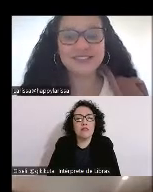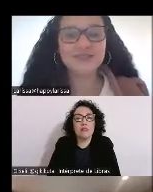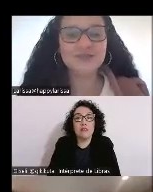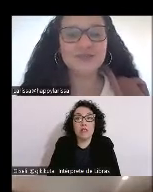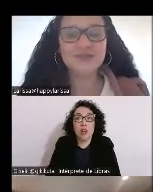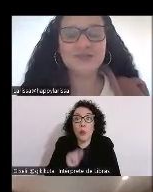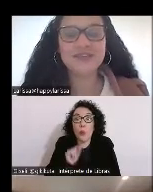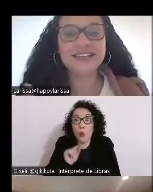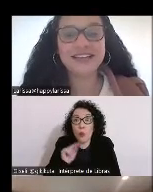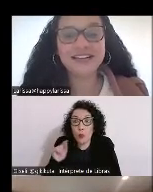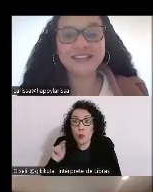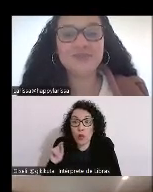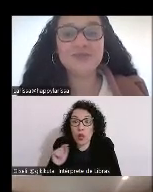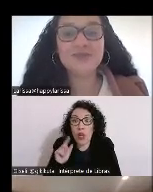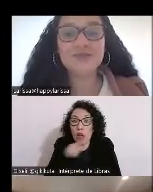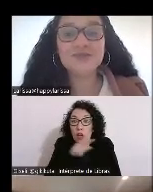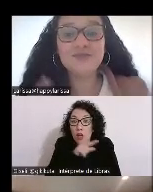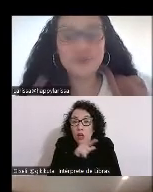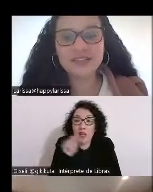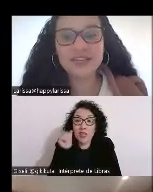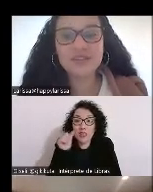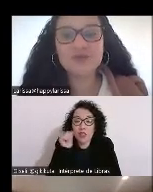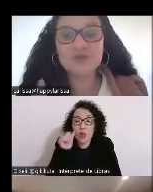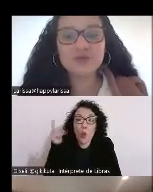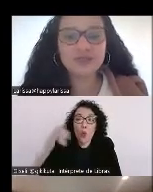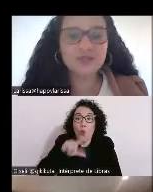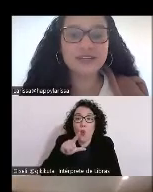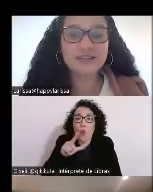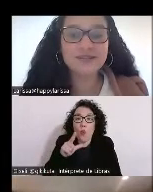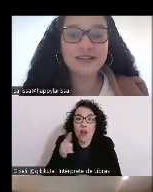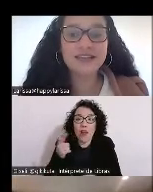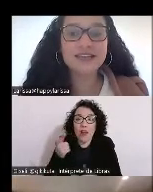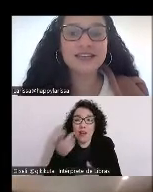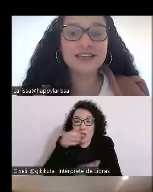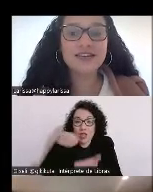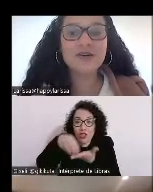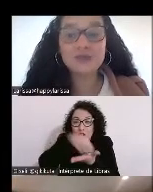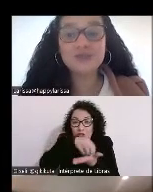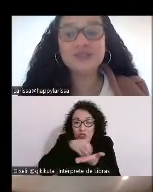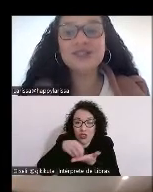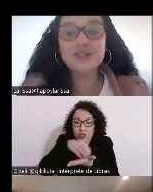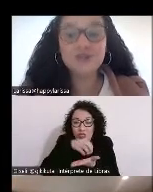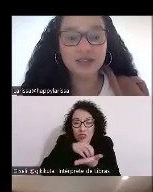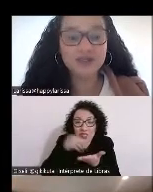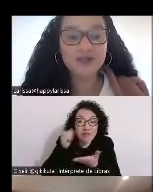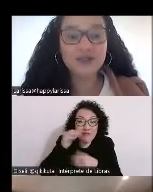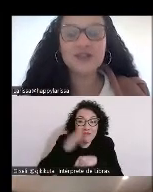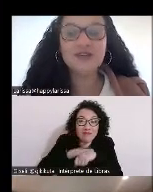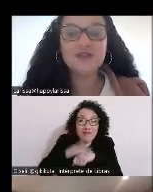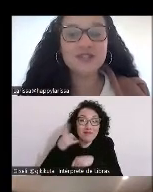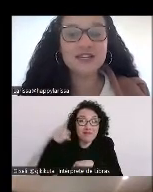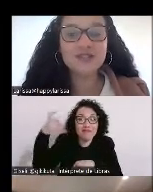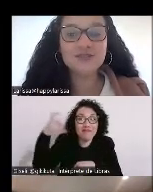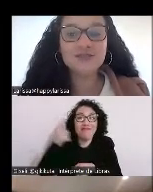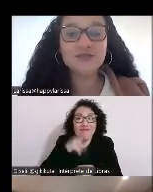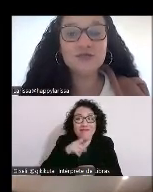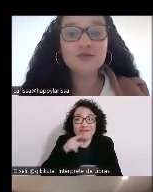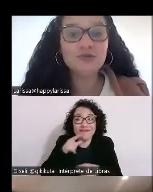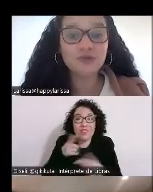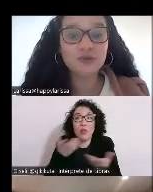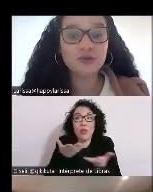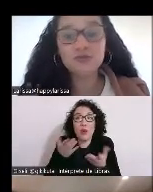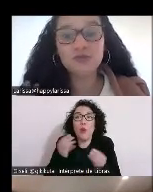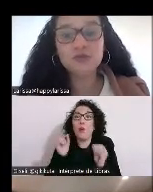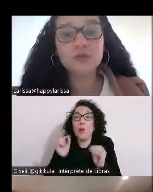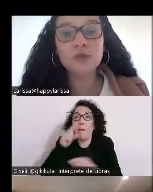resultado daquilo tudo foi que a Kylie produziu um board game, um jogo de tabuleiro, que começou a ser distribuído e hoje ele é distribuído no